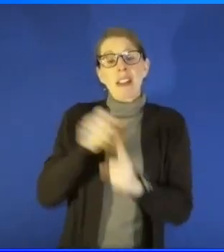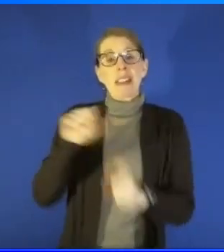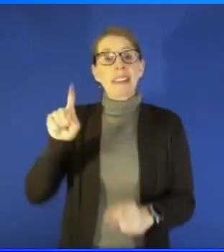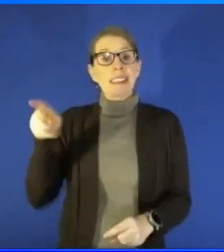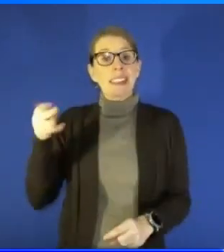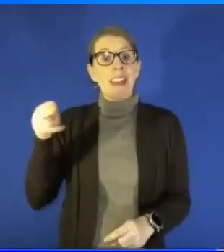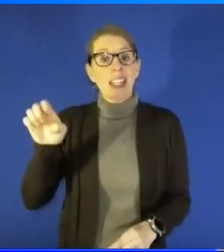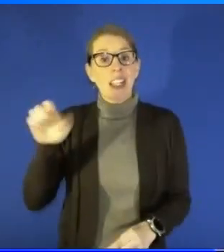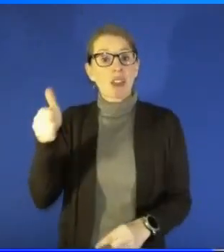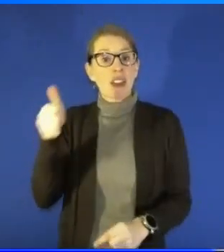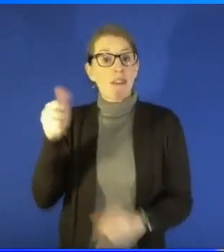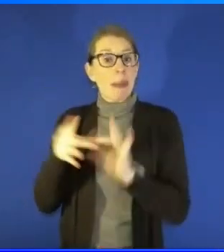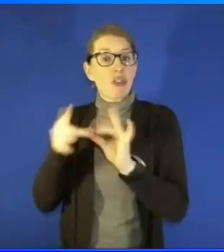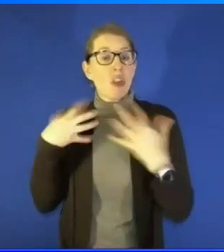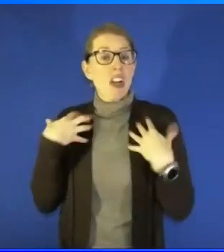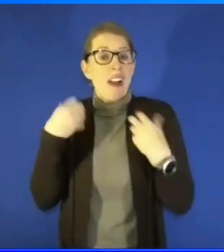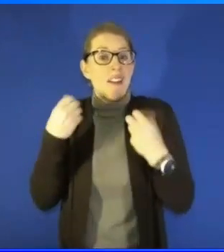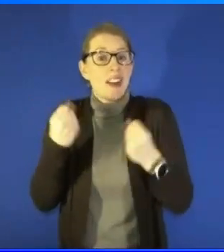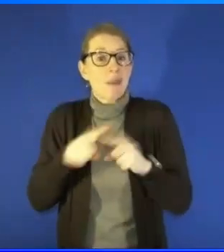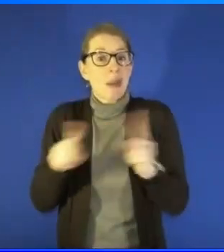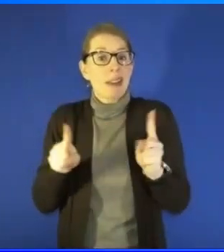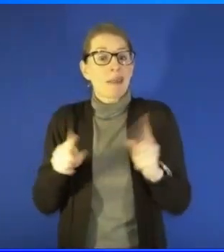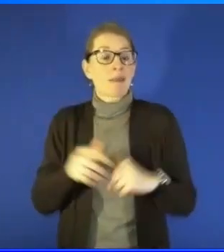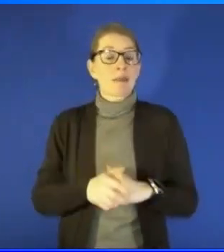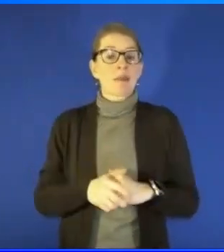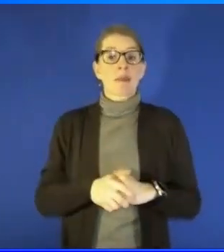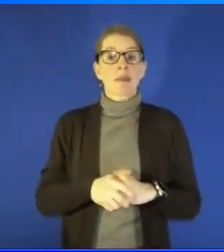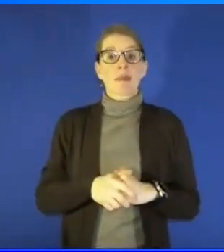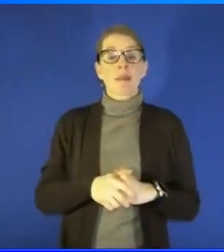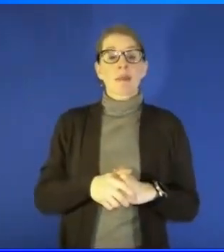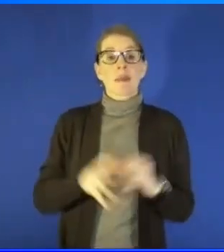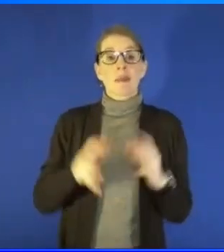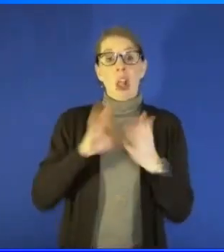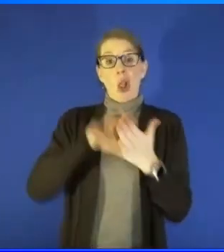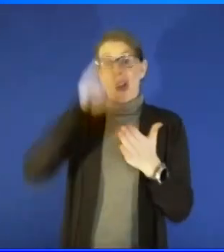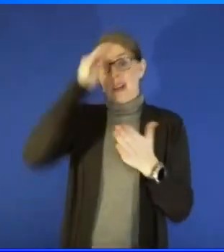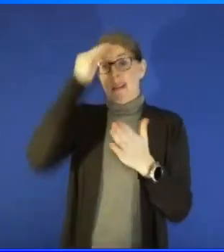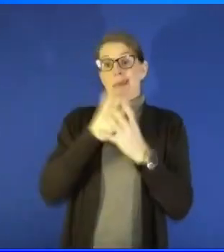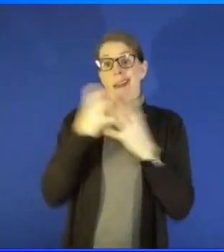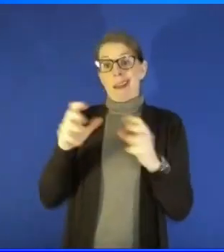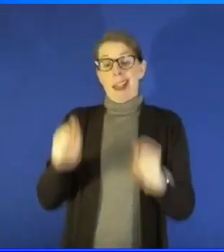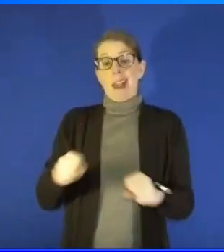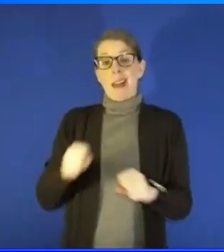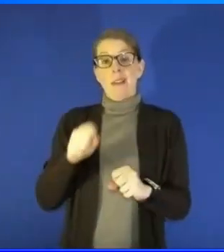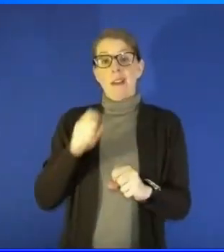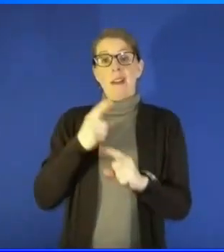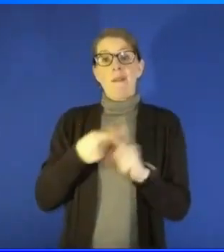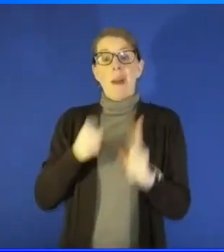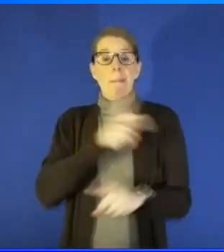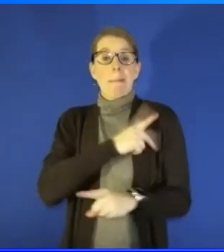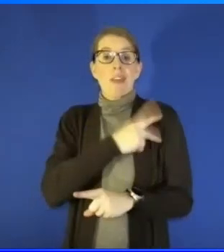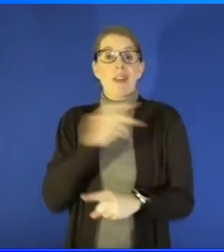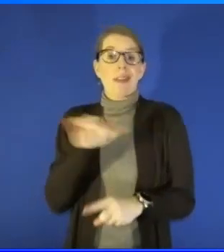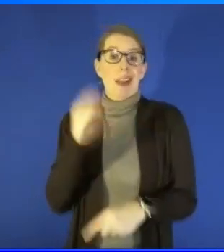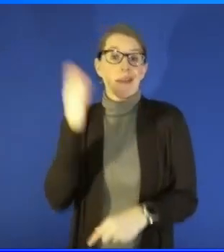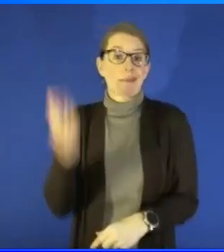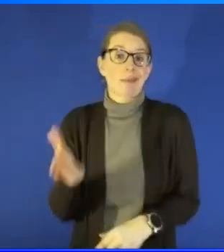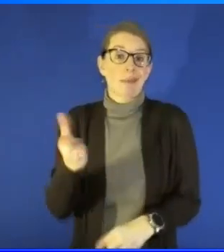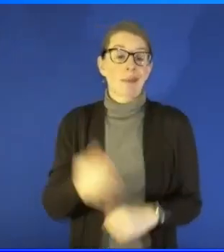from this, but there is a lot to be learned from patients like Stephanie, and I really